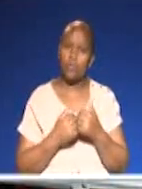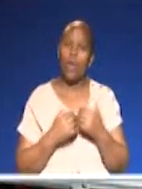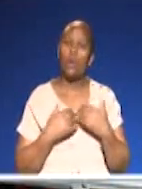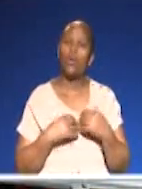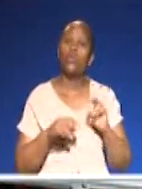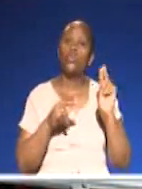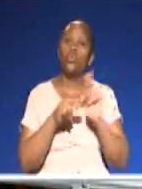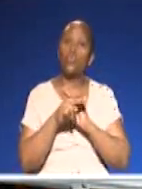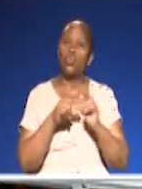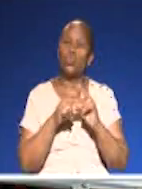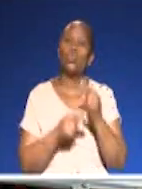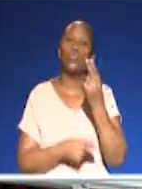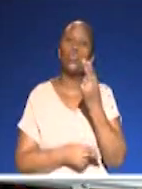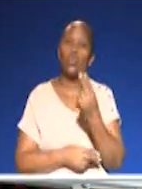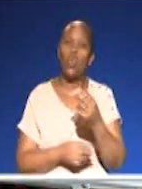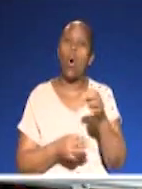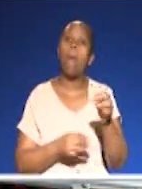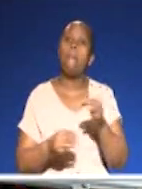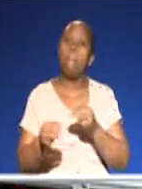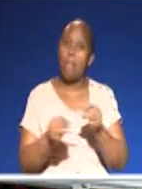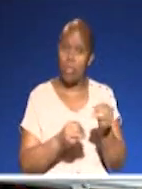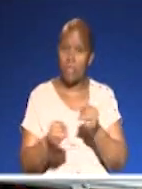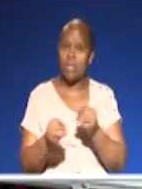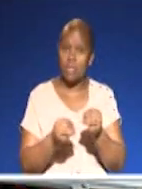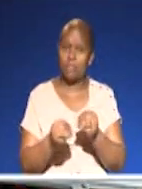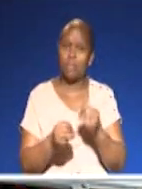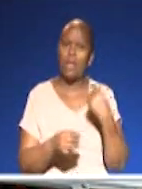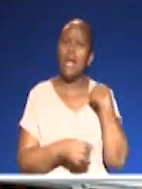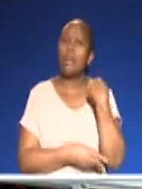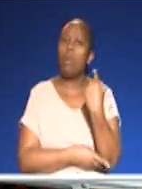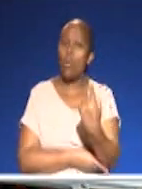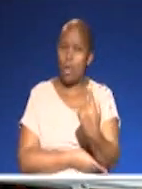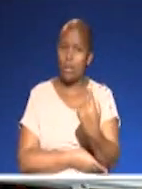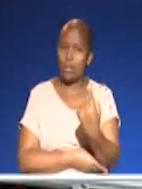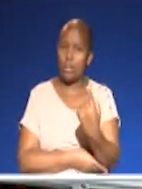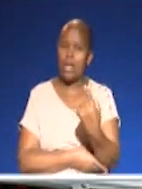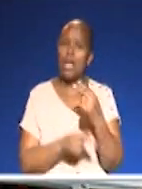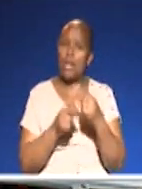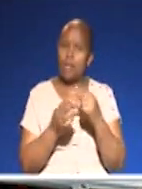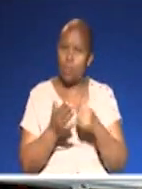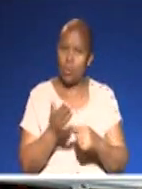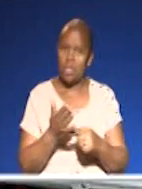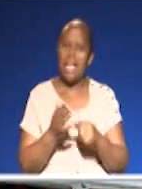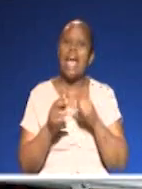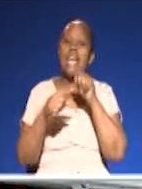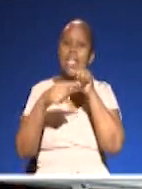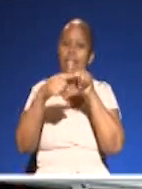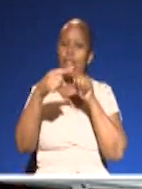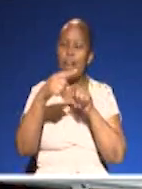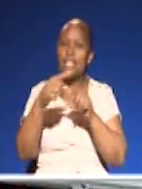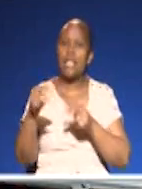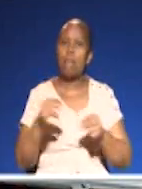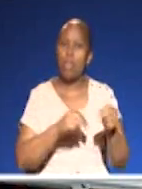going to use two methods. One, we are going to use what is called the divisor method,